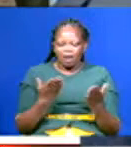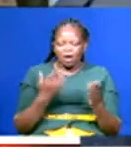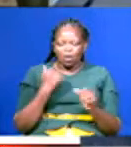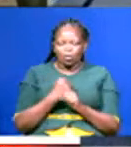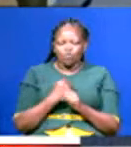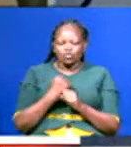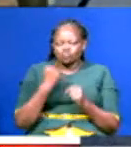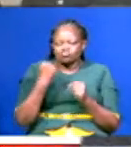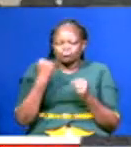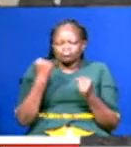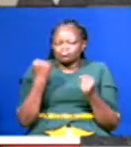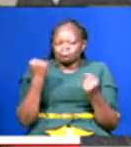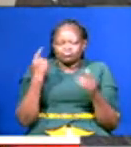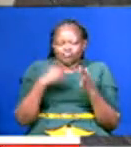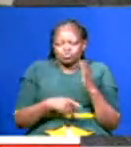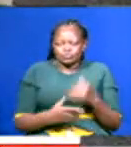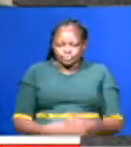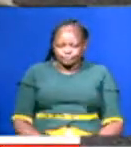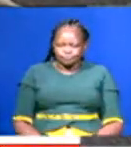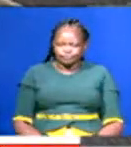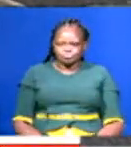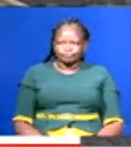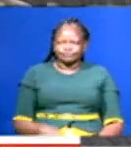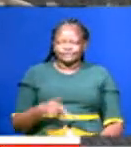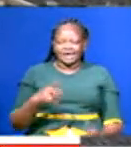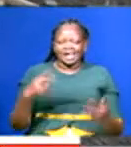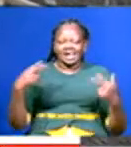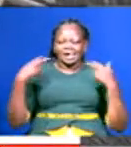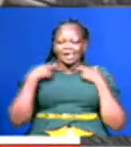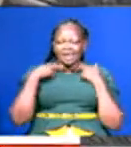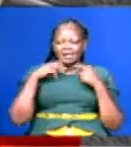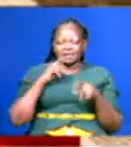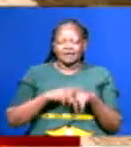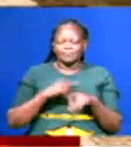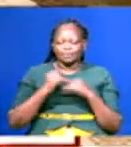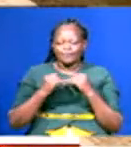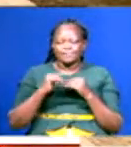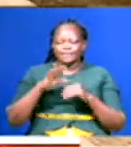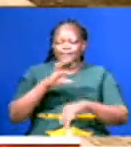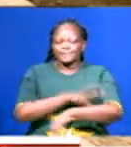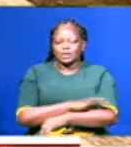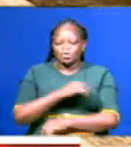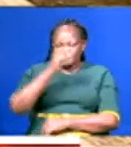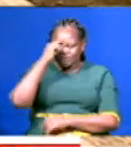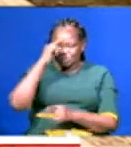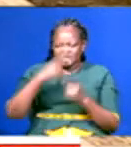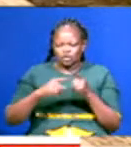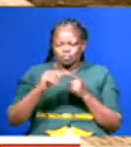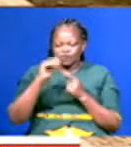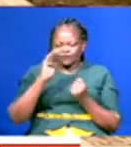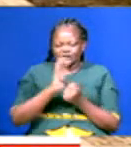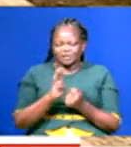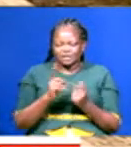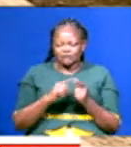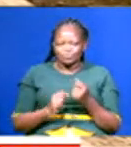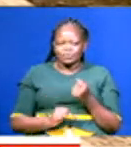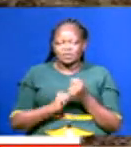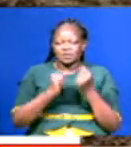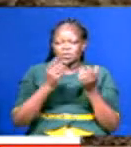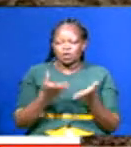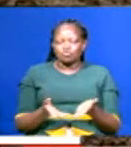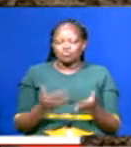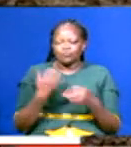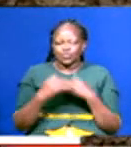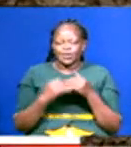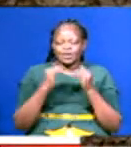Namwamba said stadium, which stalled after being put up by the Bomet County government in 2014, will receive a facelift and will now be